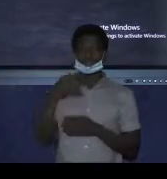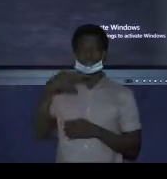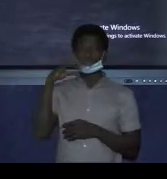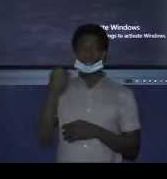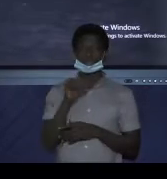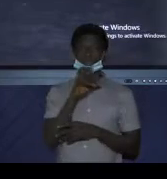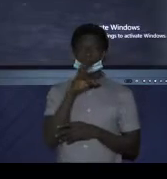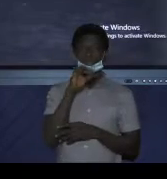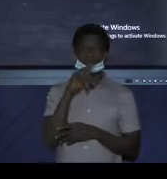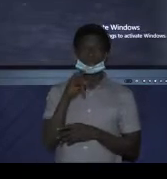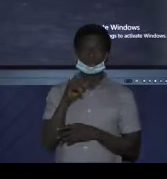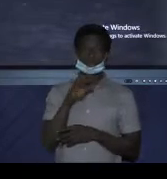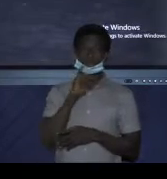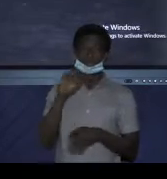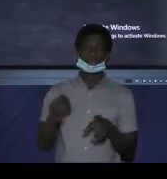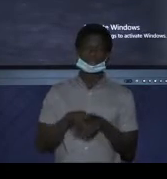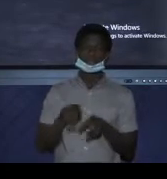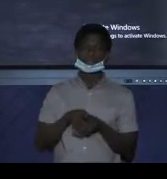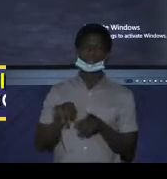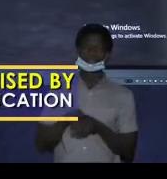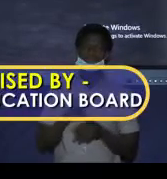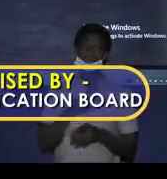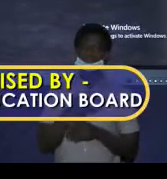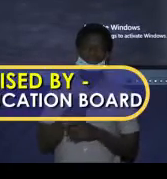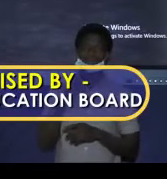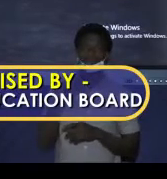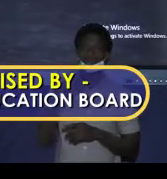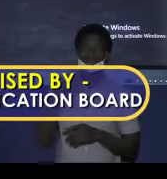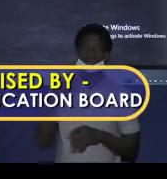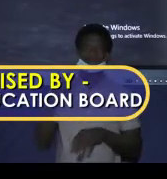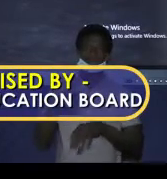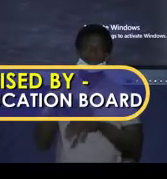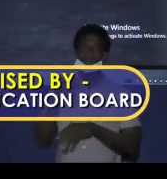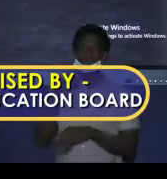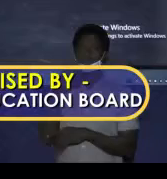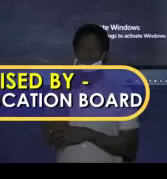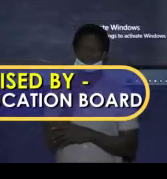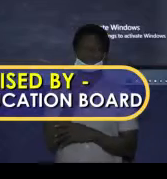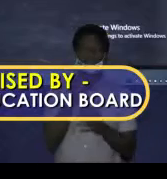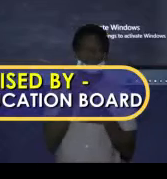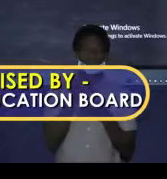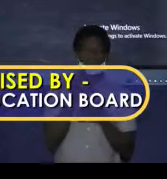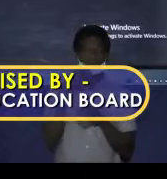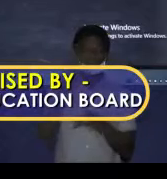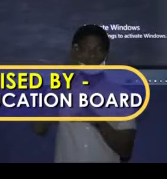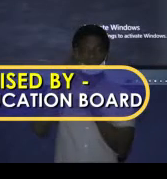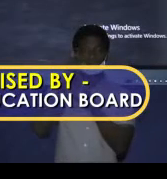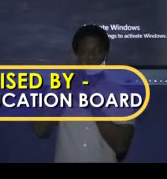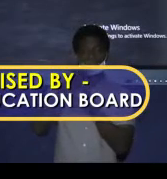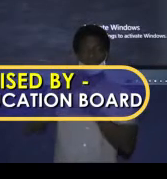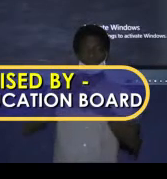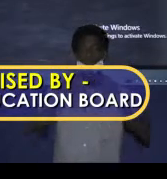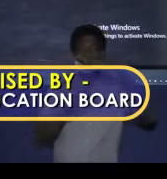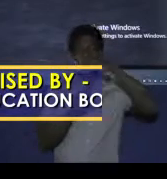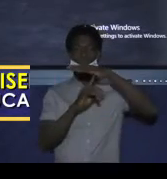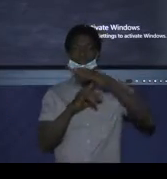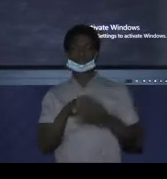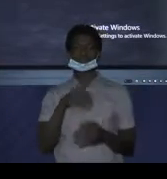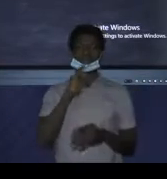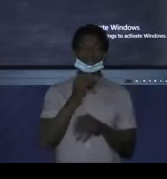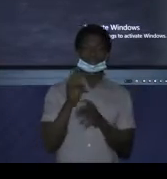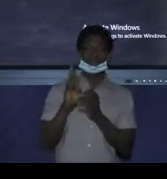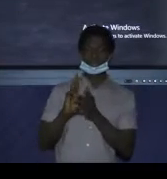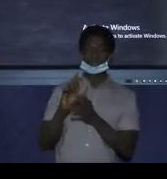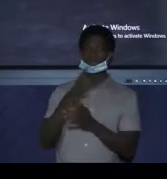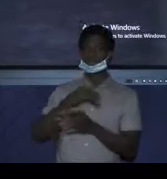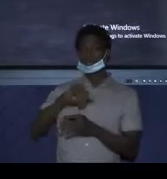cylinder is the same throughout anyway. It's actually twice the radius, because the line from the center to the top is the radius, and another line